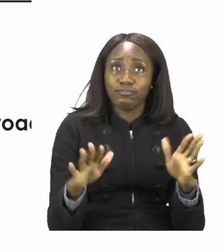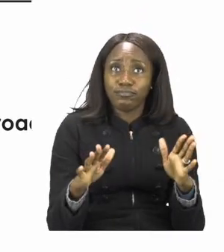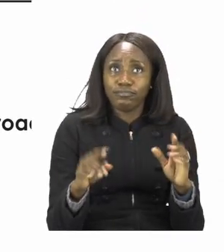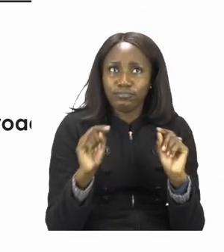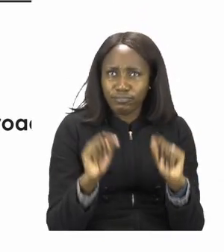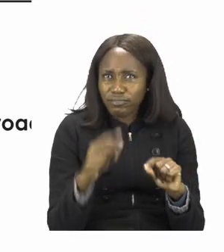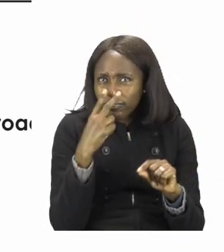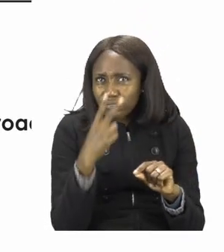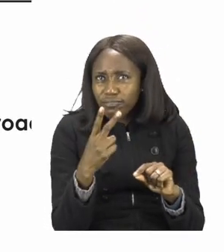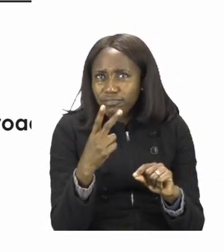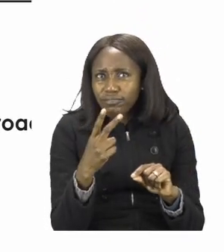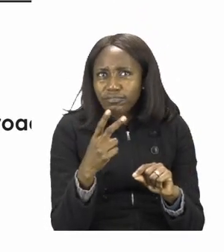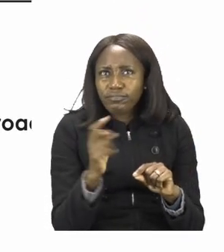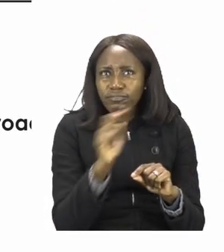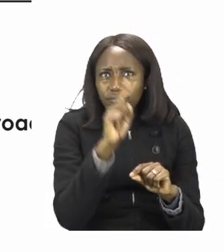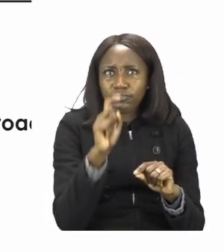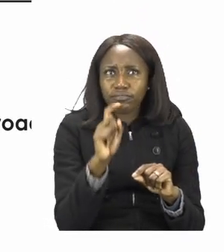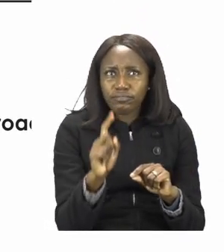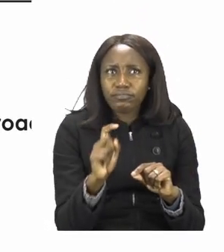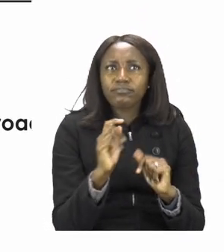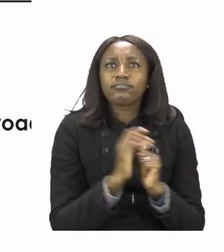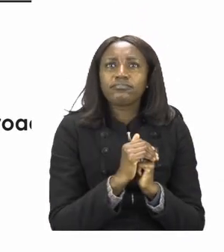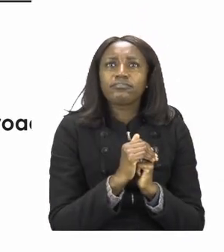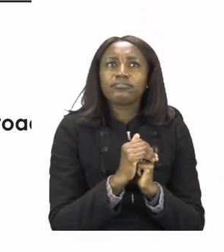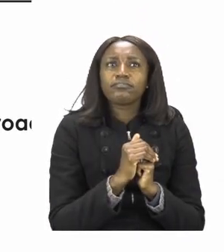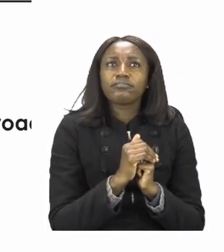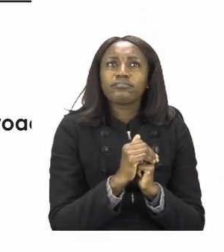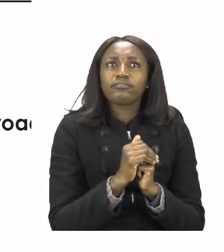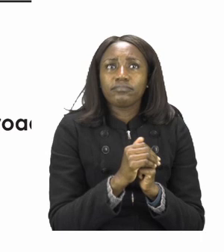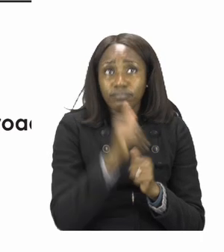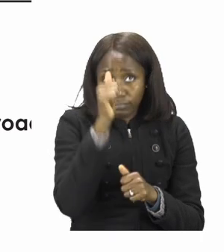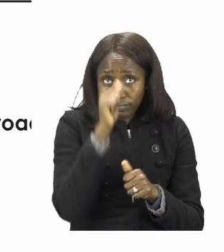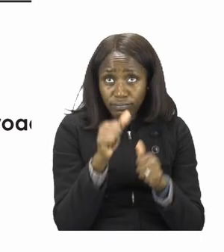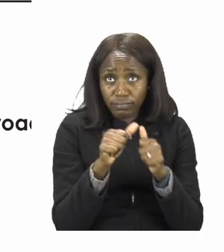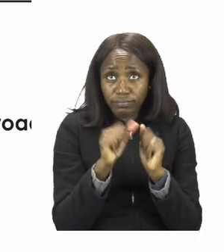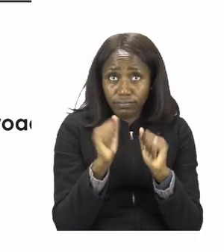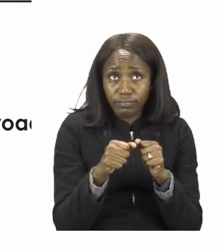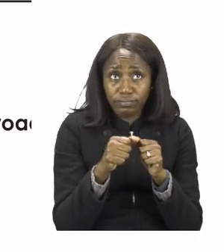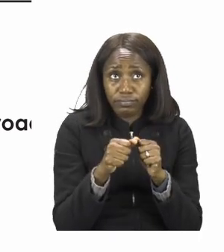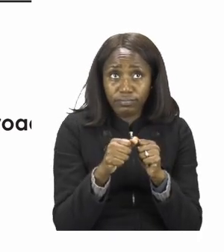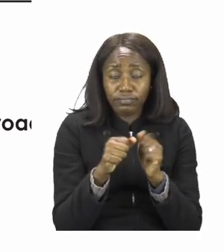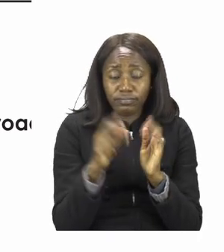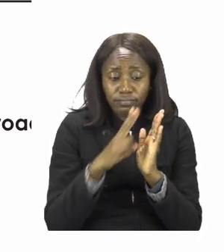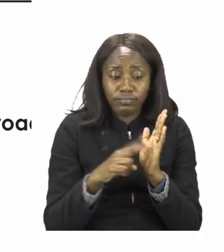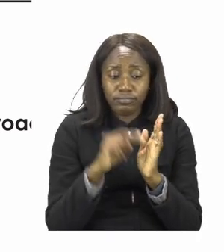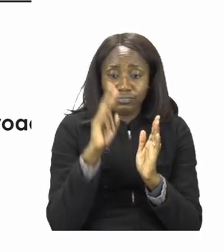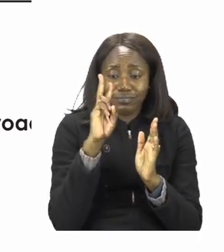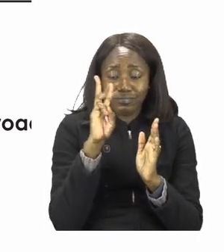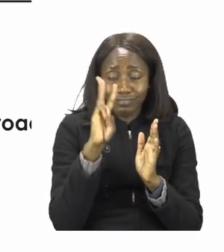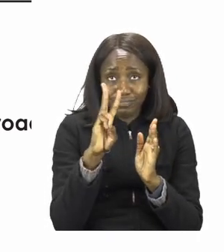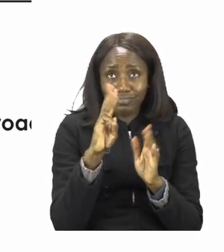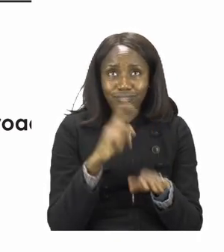take a look at our questions. Remember, you need to read them 3 times.